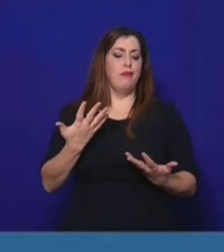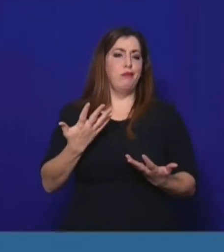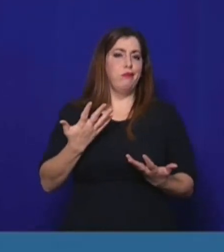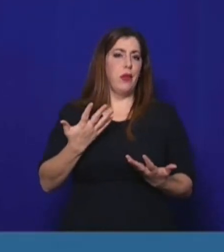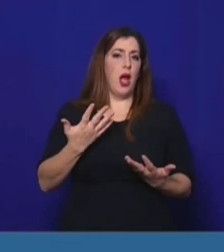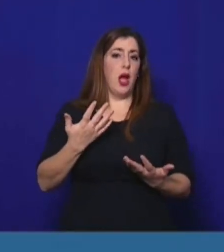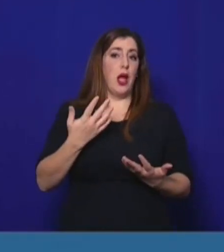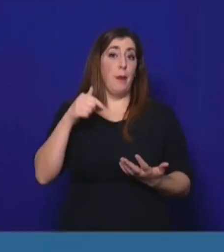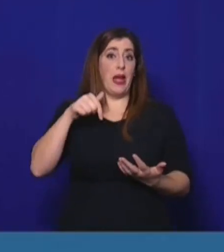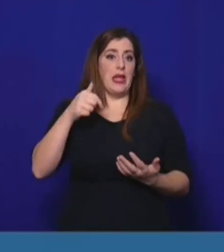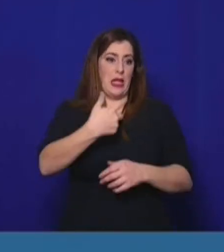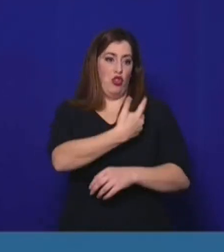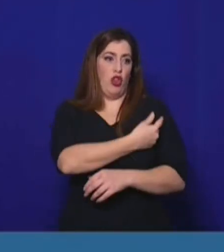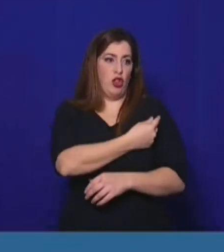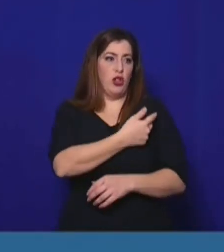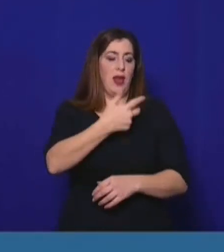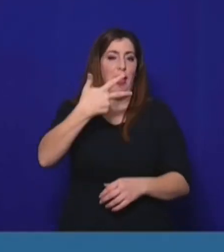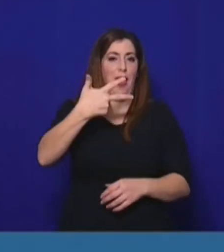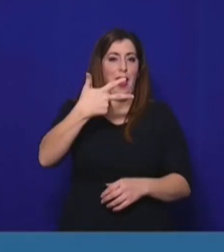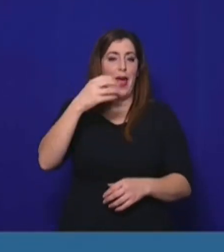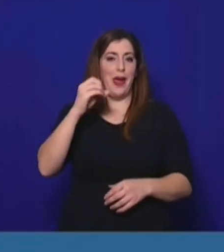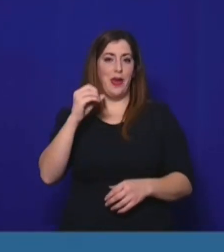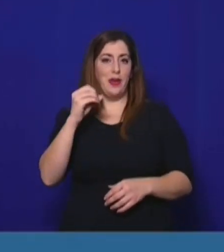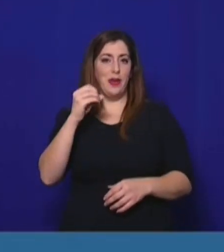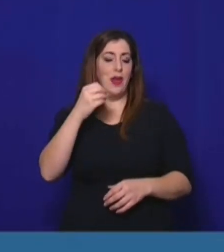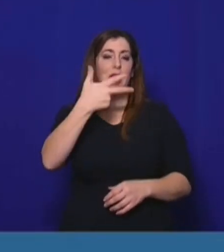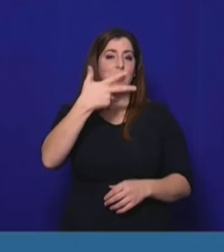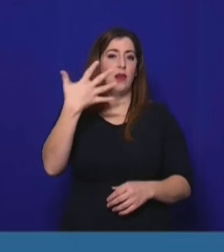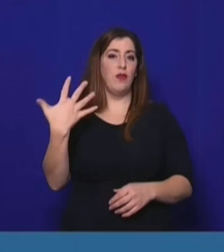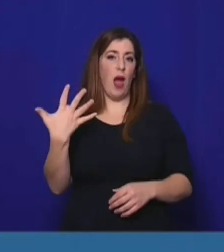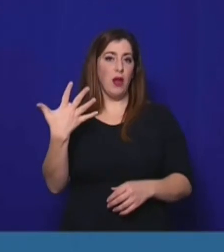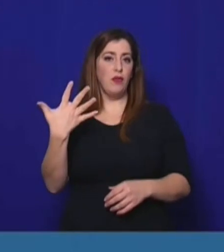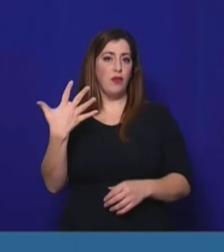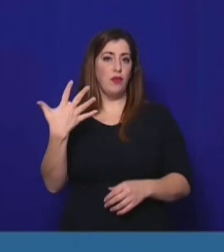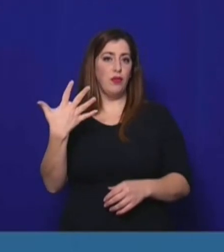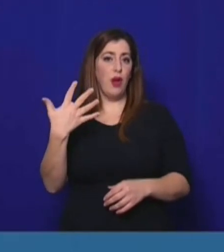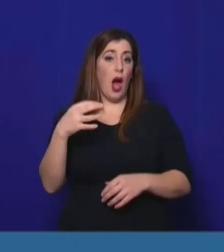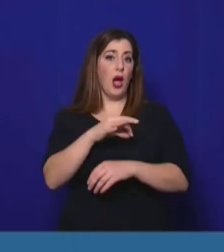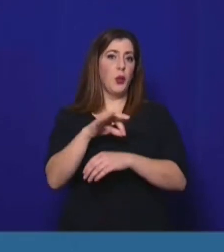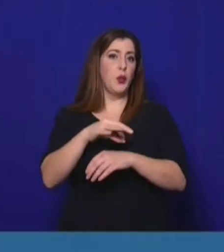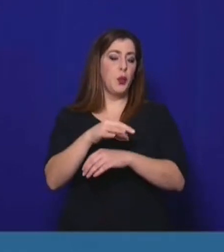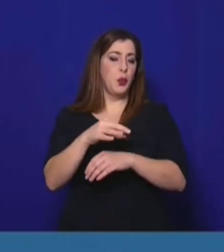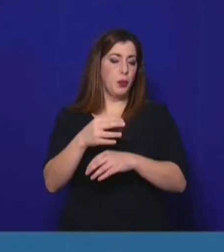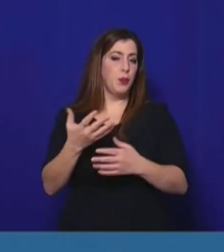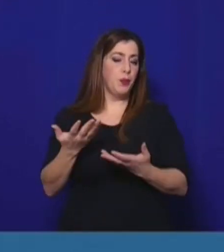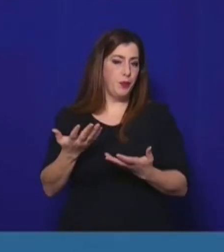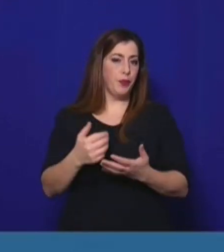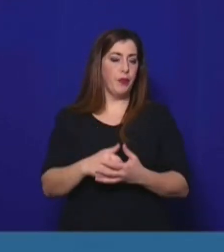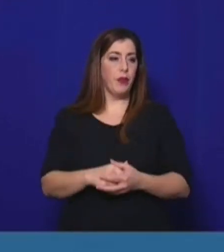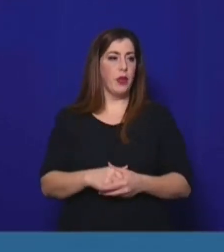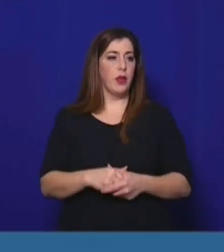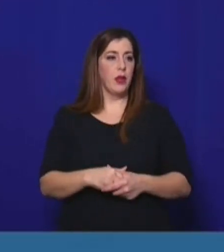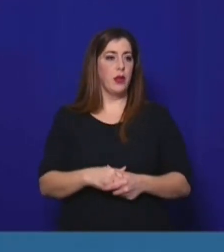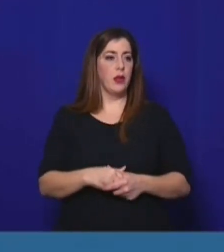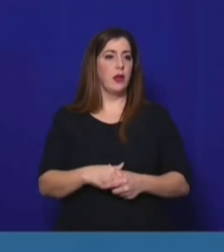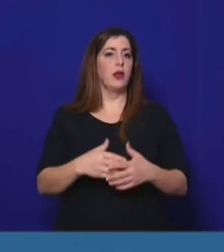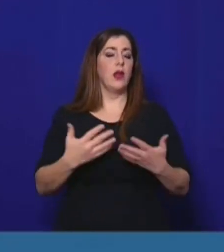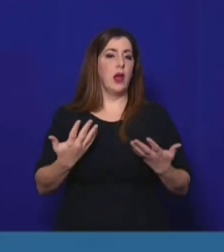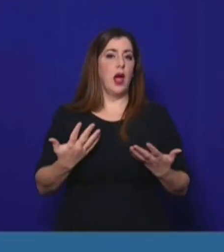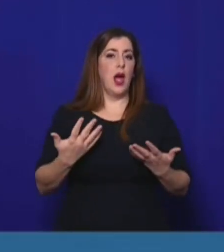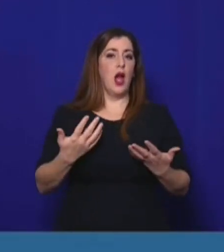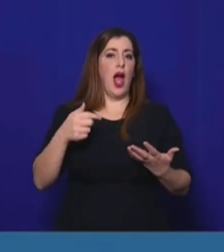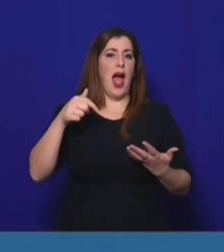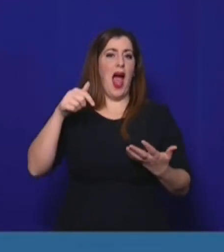weeks at least, before those aged 70 and over are vaccinated. In the UK, for instance, the elderly are those over 70 and they've